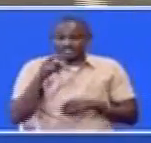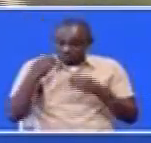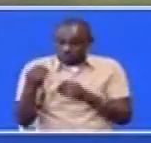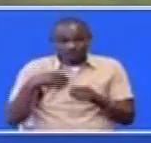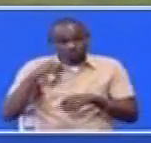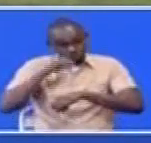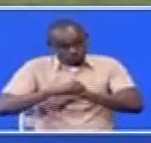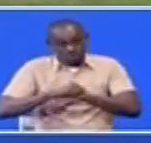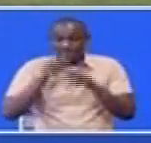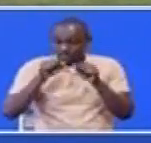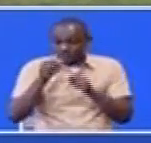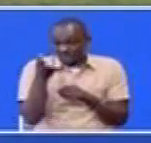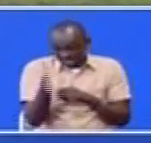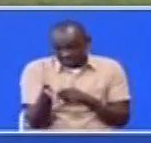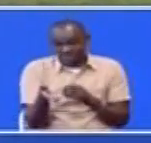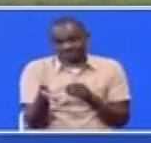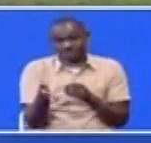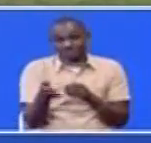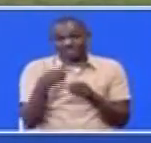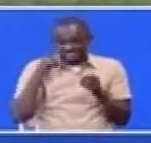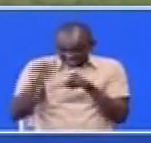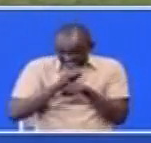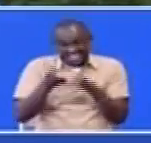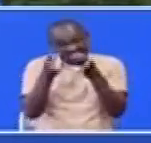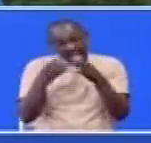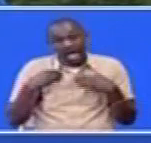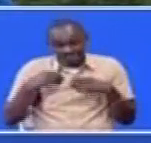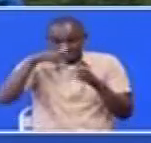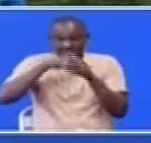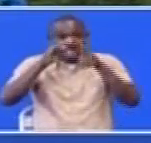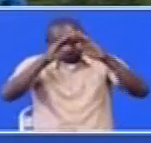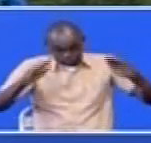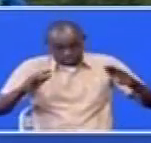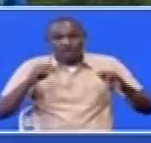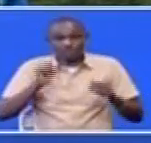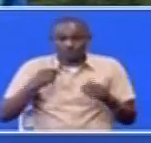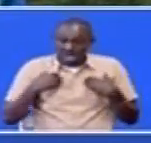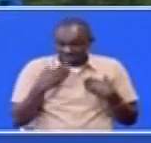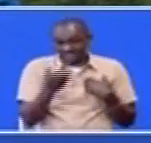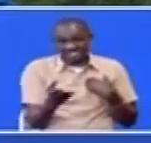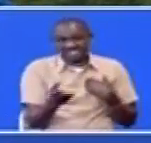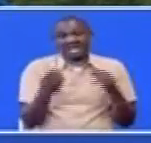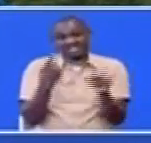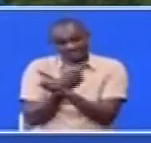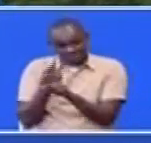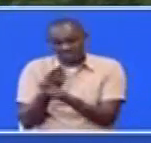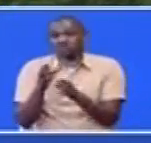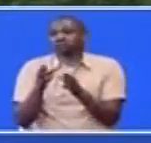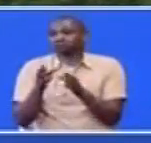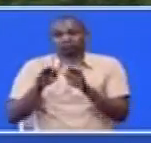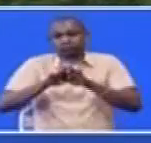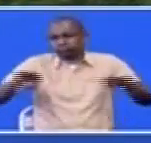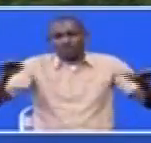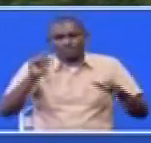club is at the school, so we have an indoor training facility. We have, you know, 10 outfield pitches, and the boys has a real pathway